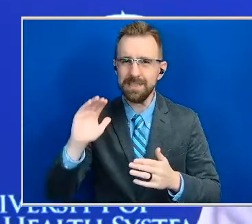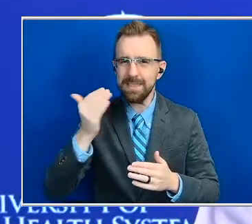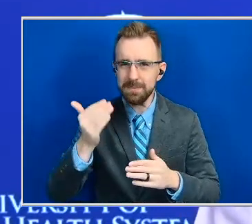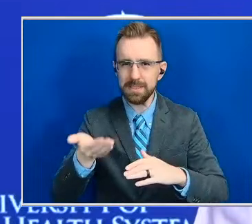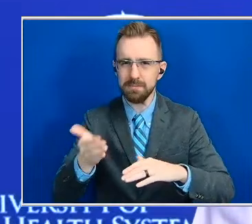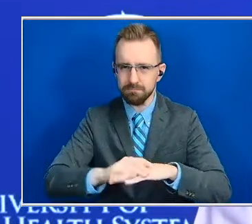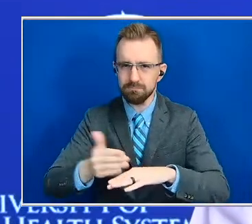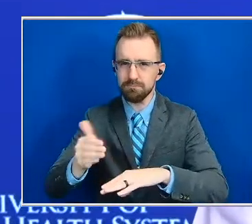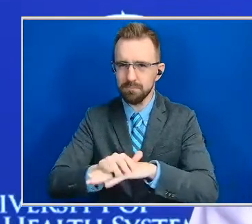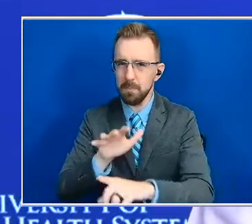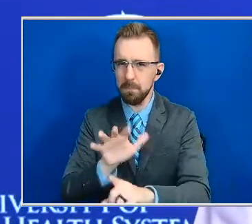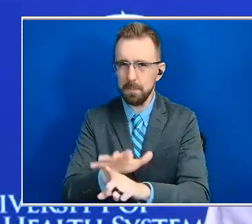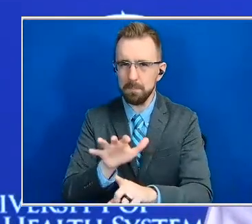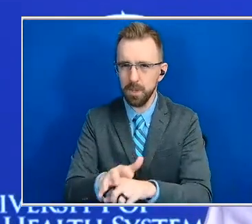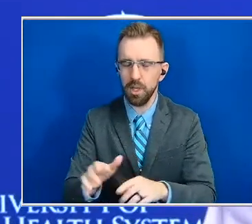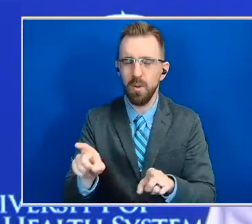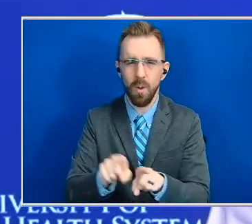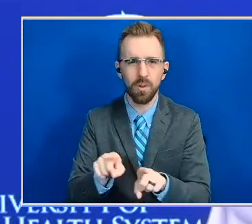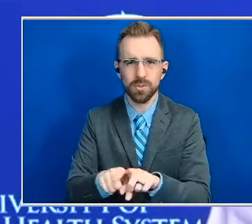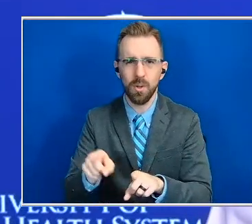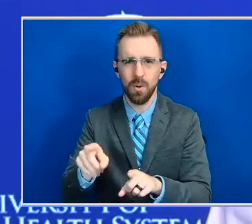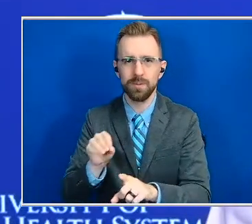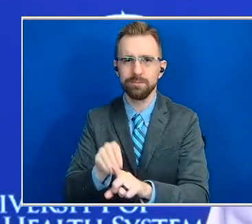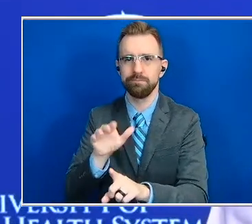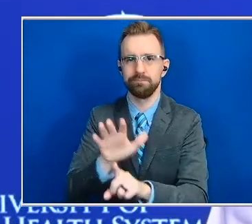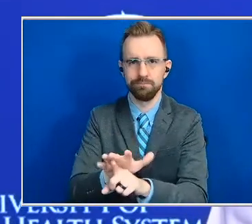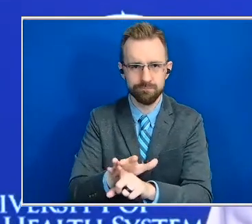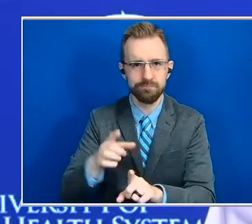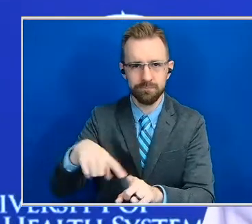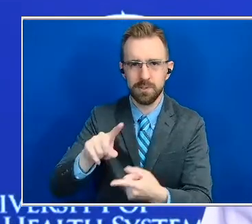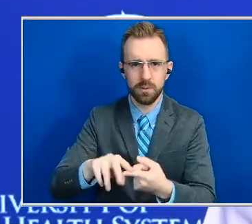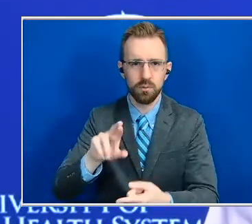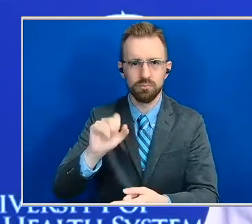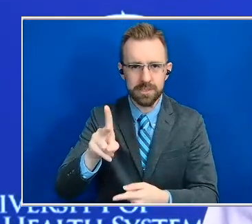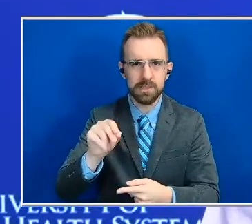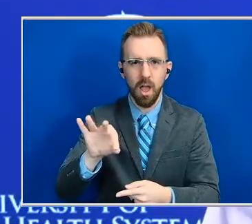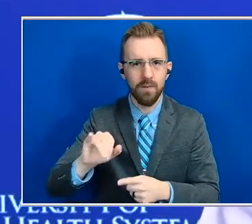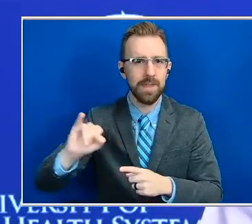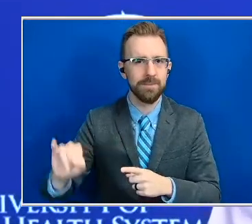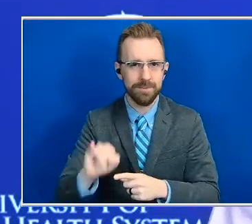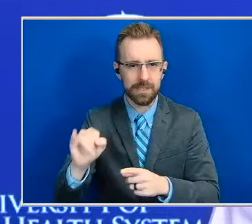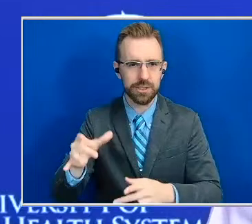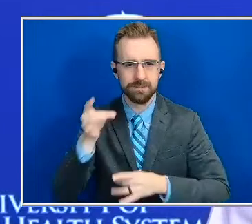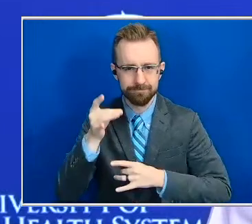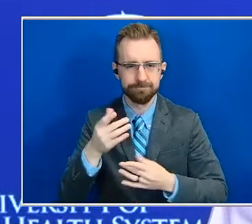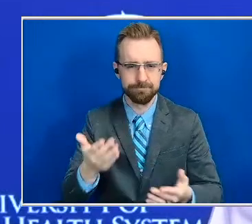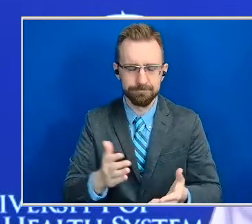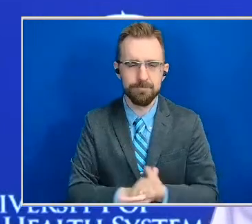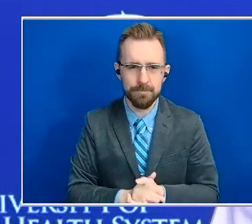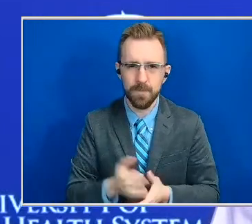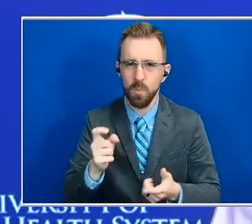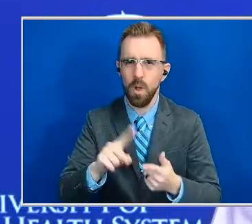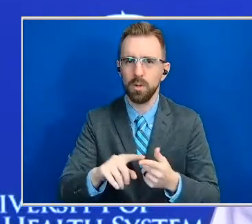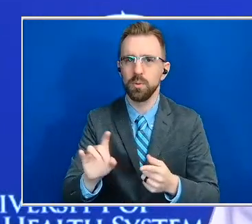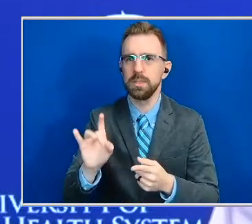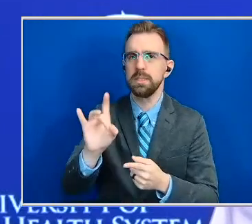popularity, but also exposing those to risks of infections. So I just wanted to point that out as